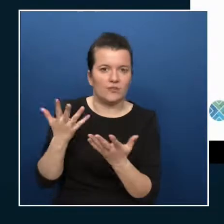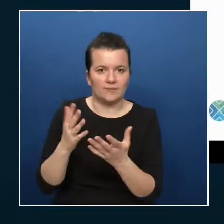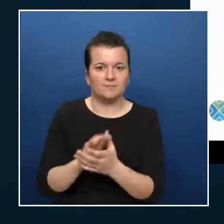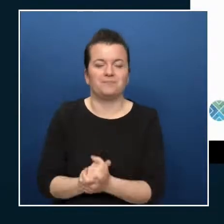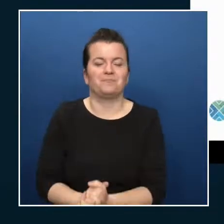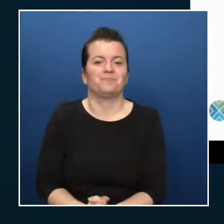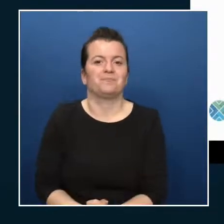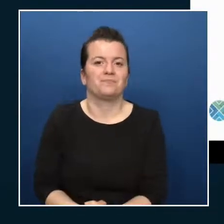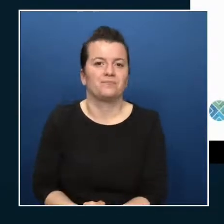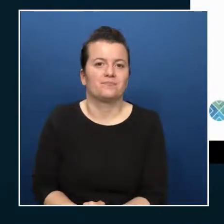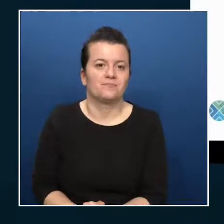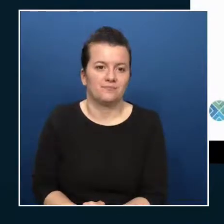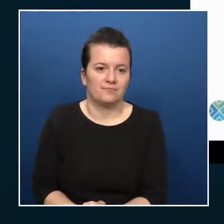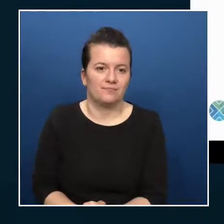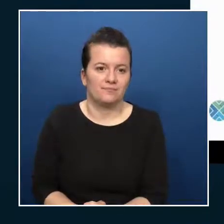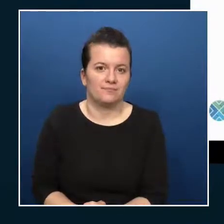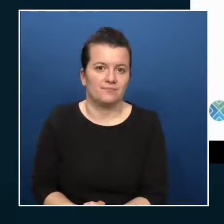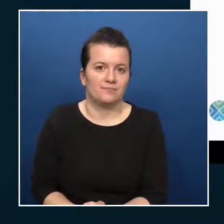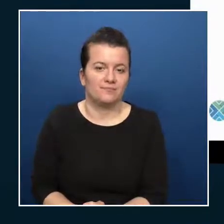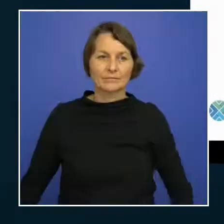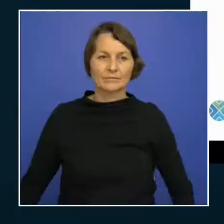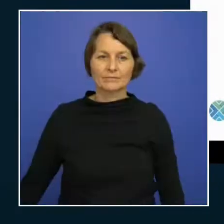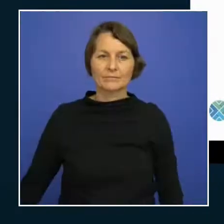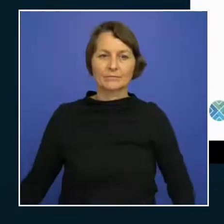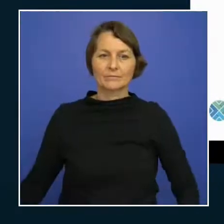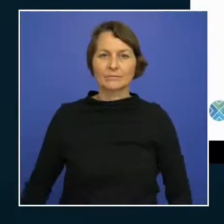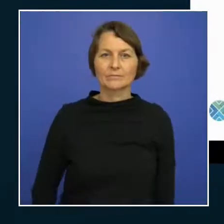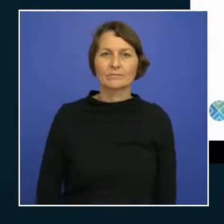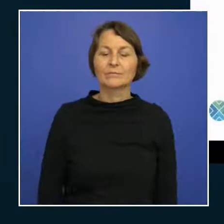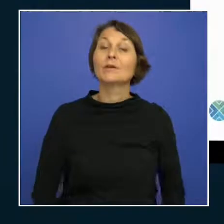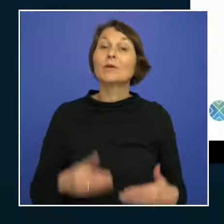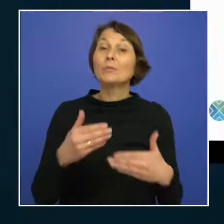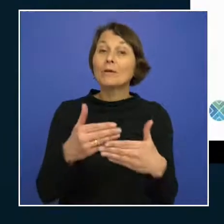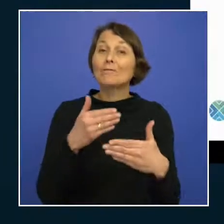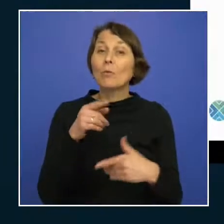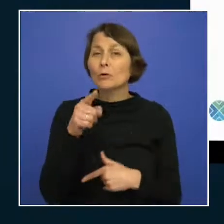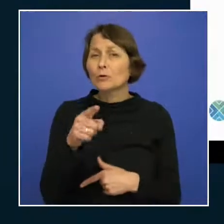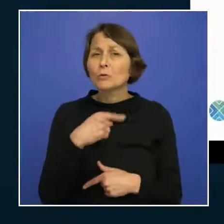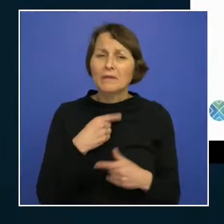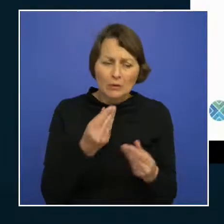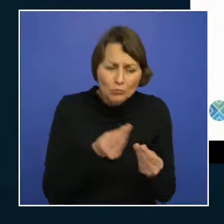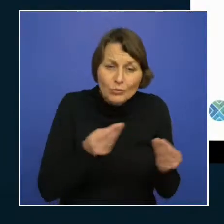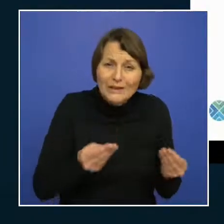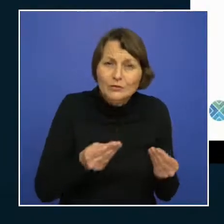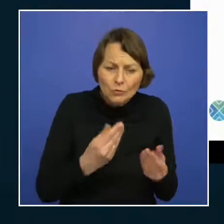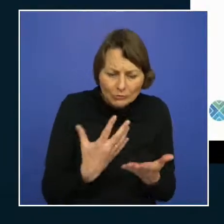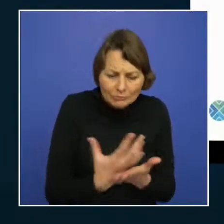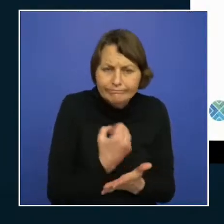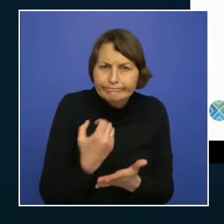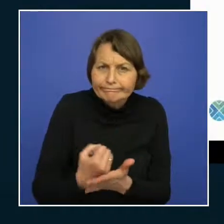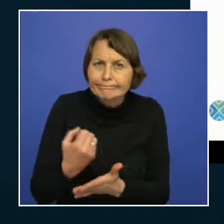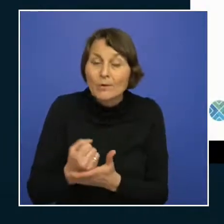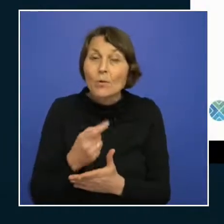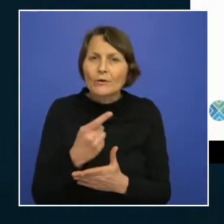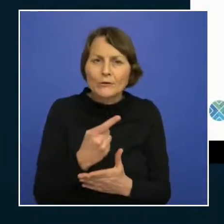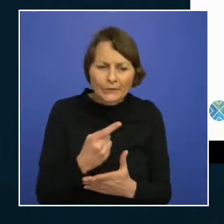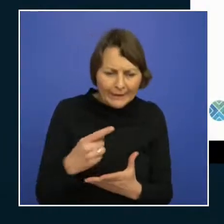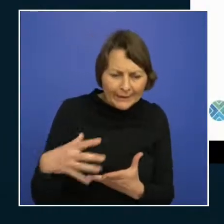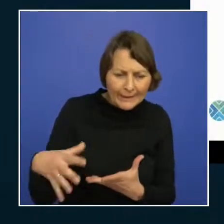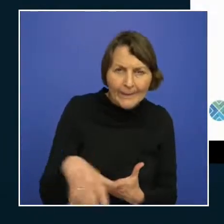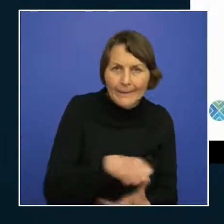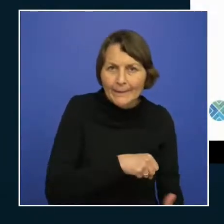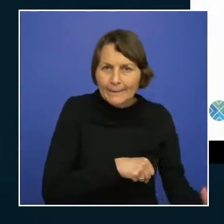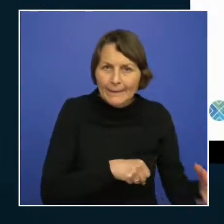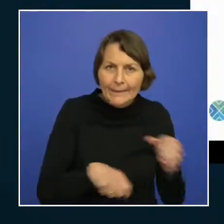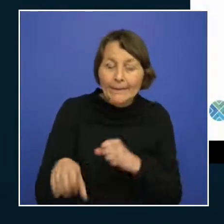before you start using resources and start consuming Azure resources and paying for